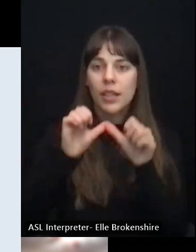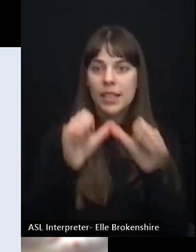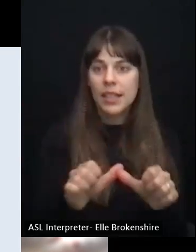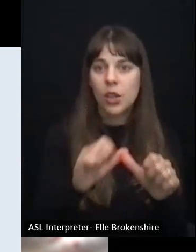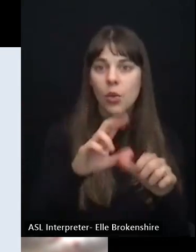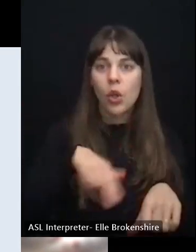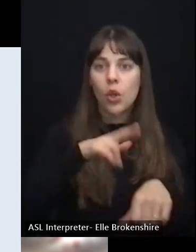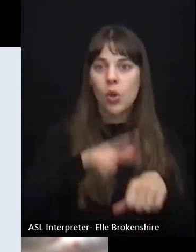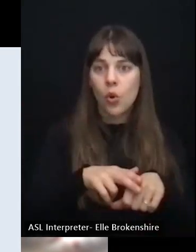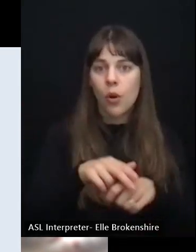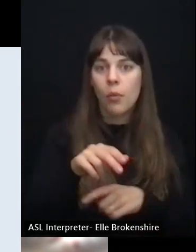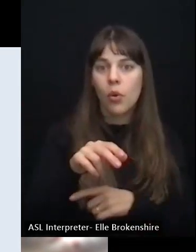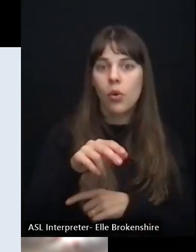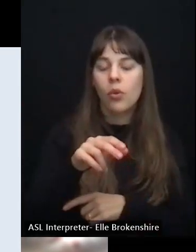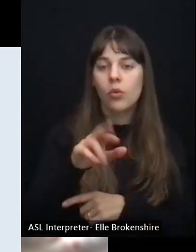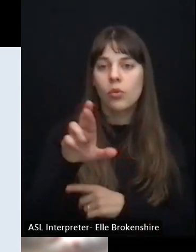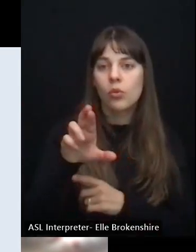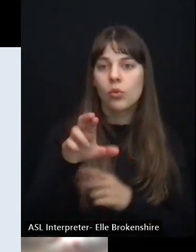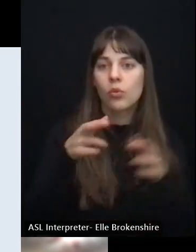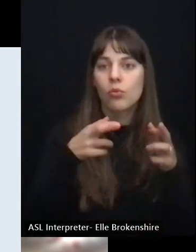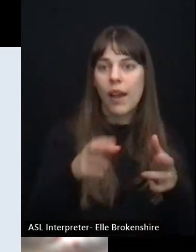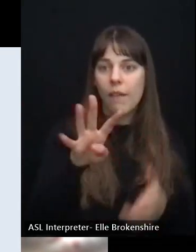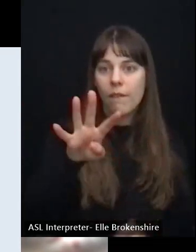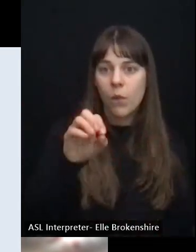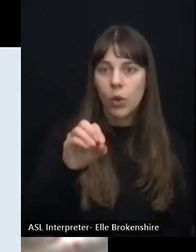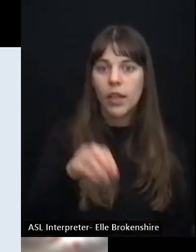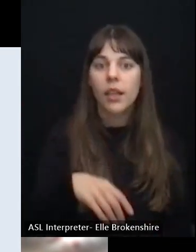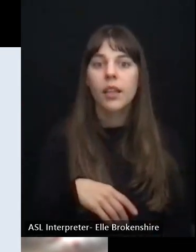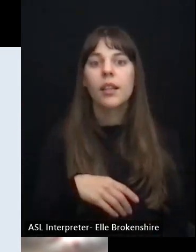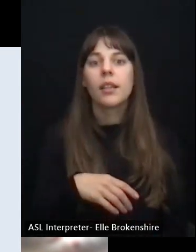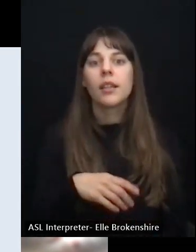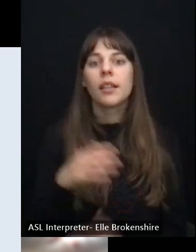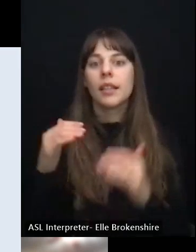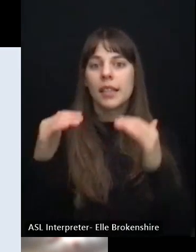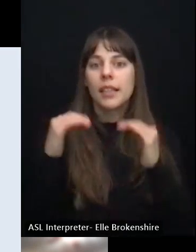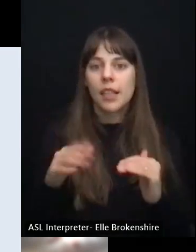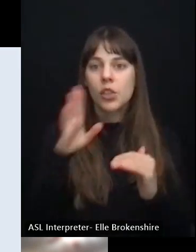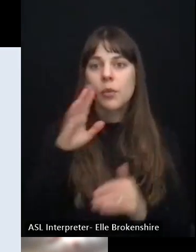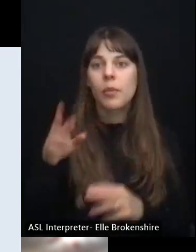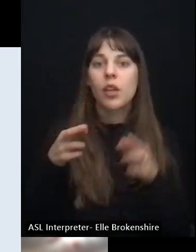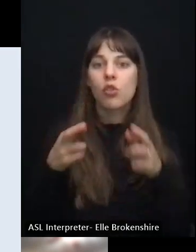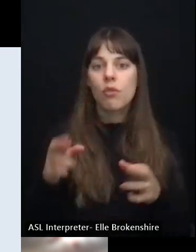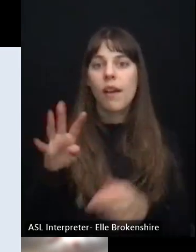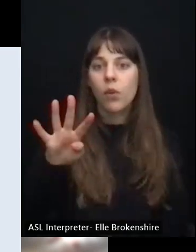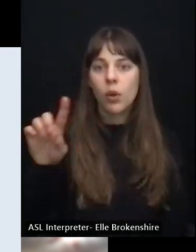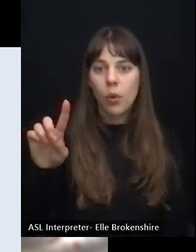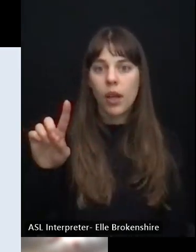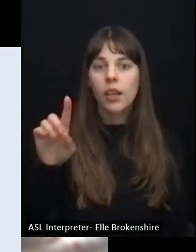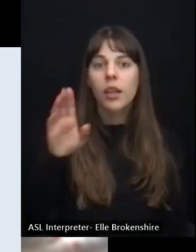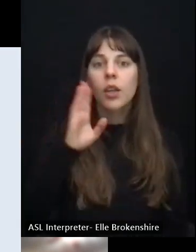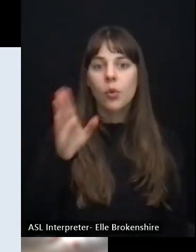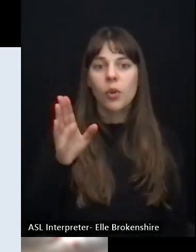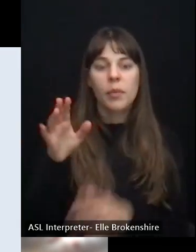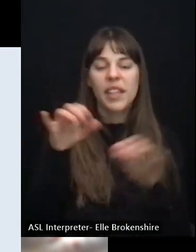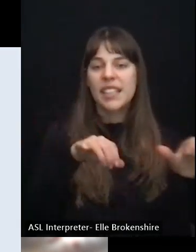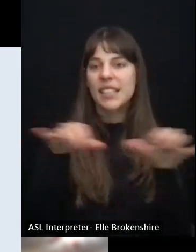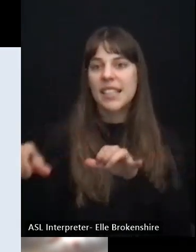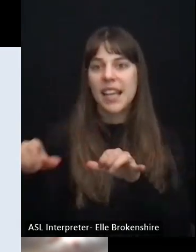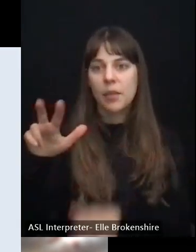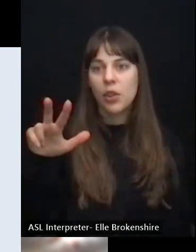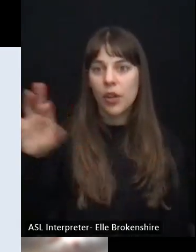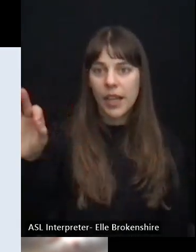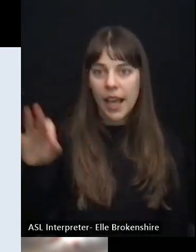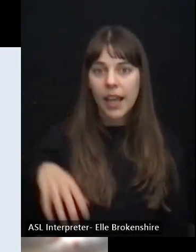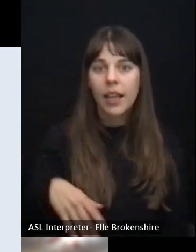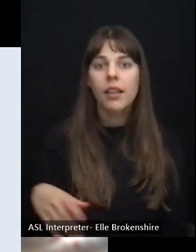be inbound via Warrington, Arlington, then onto Carson, and then onto Smithfield regular